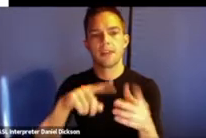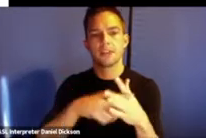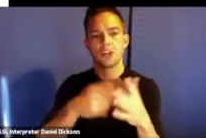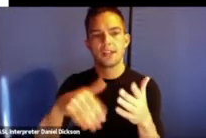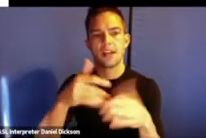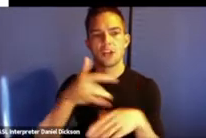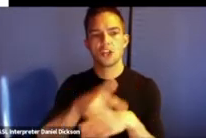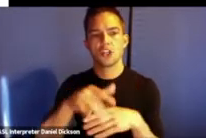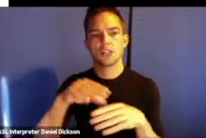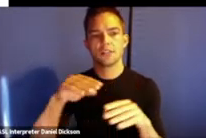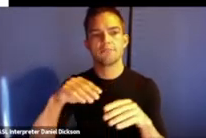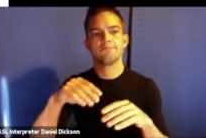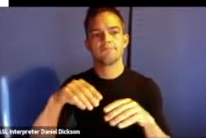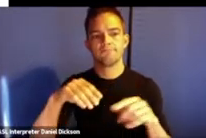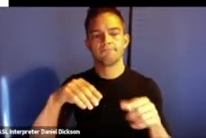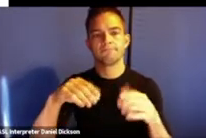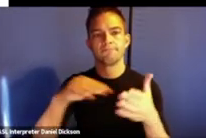motor development that exceeded